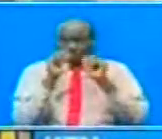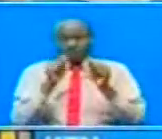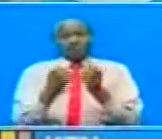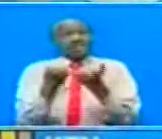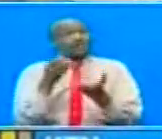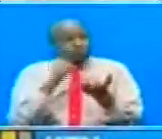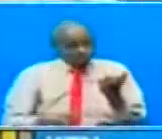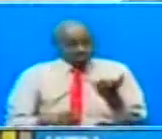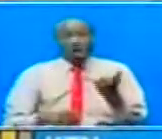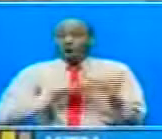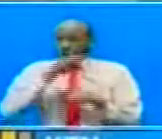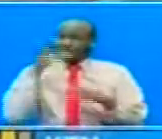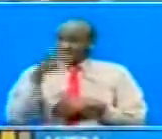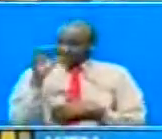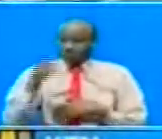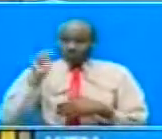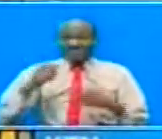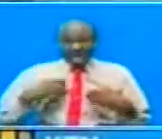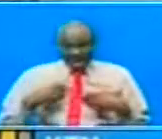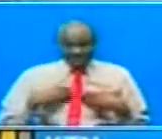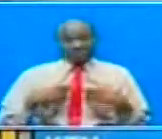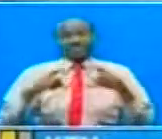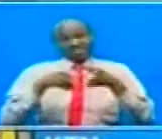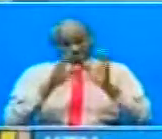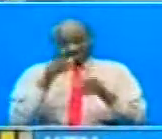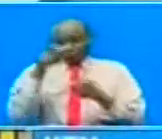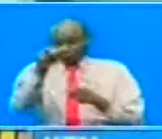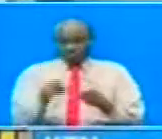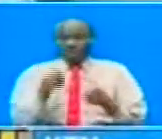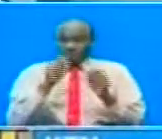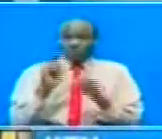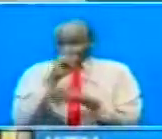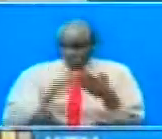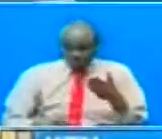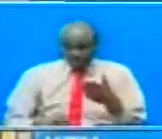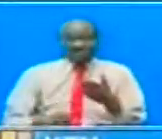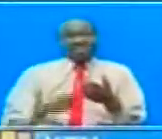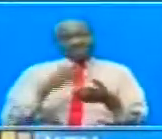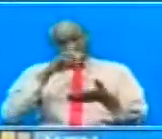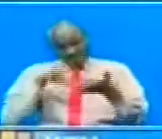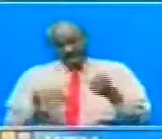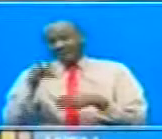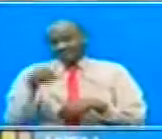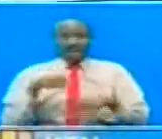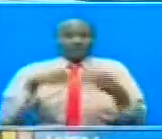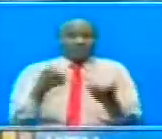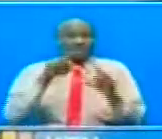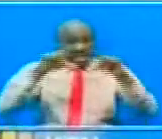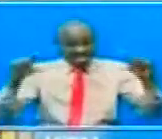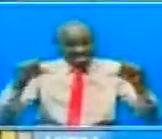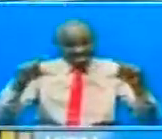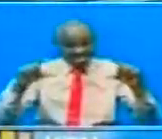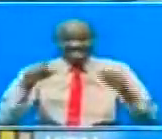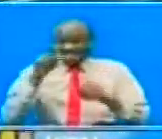require all public service vehicles to have a cashlight system device that will be used to charge fares from the passengers' commuter cards.